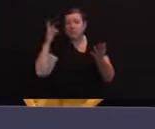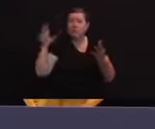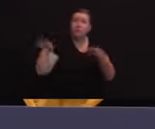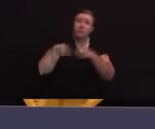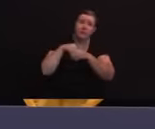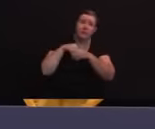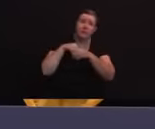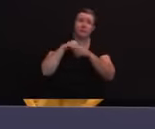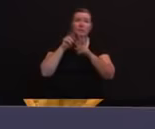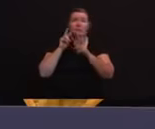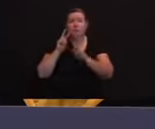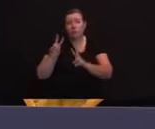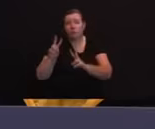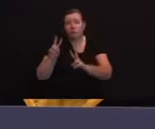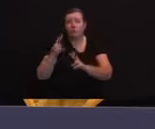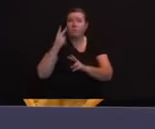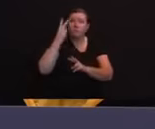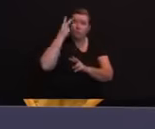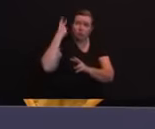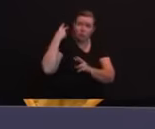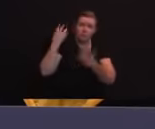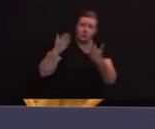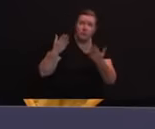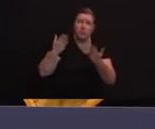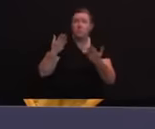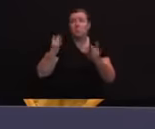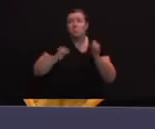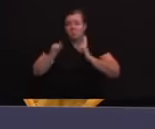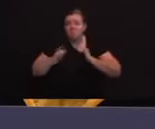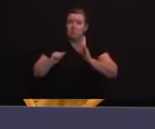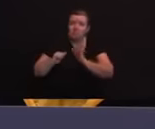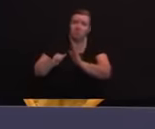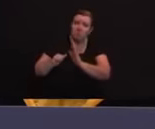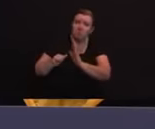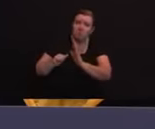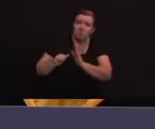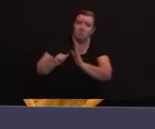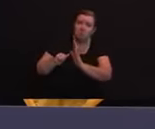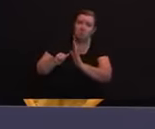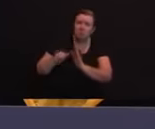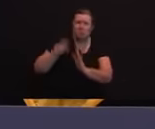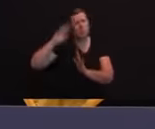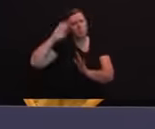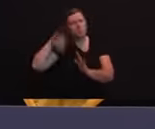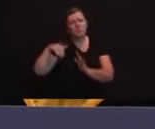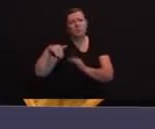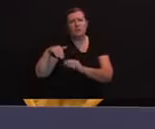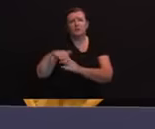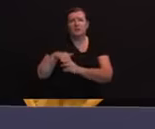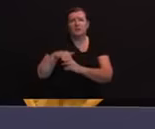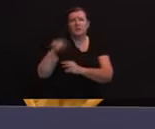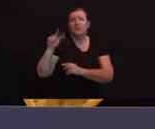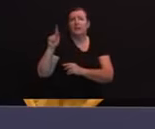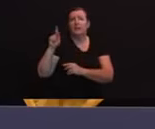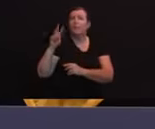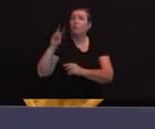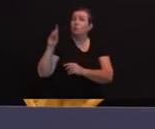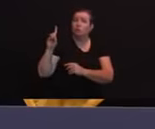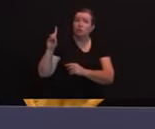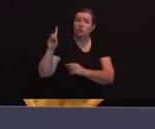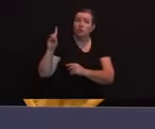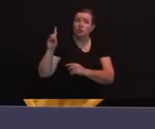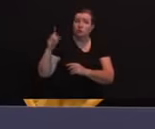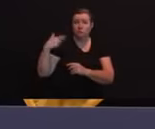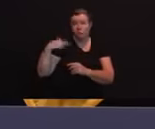services, performances. Realistically speaking, I mean, we know in Lakewood, for instance, with the religious services, there was a huge spike